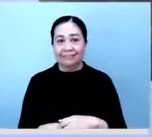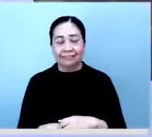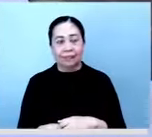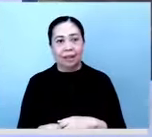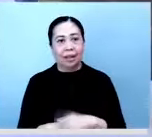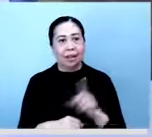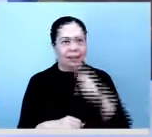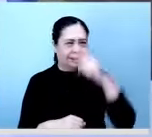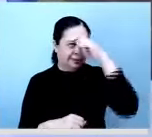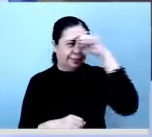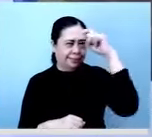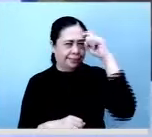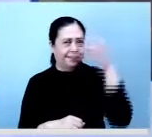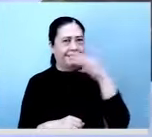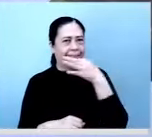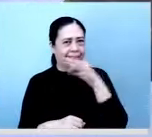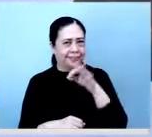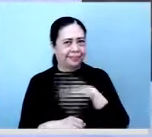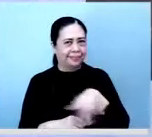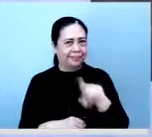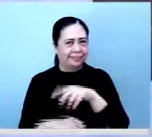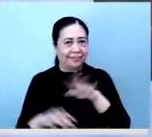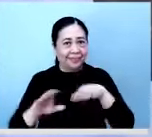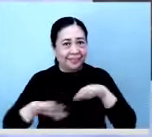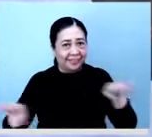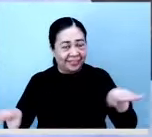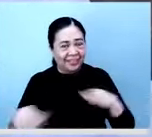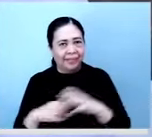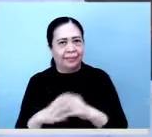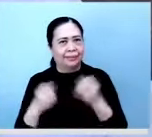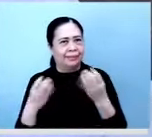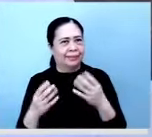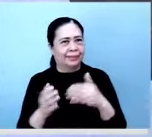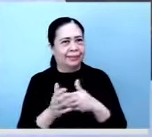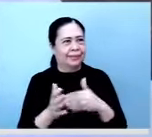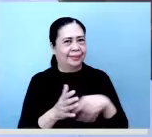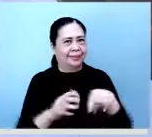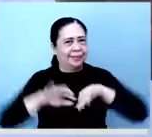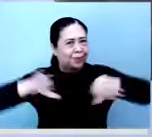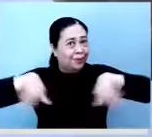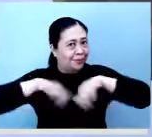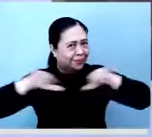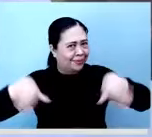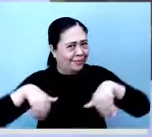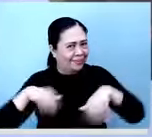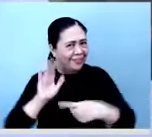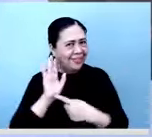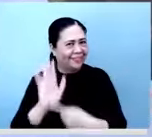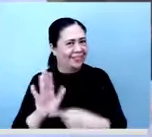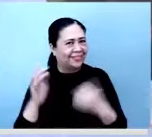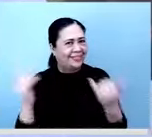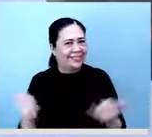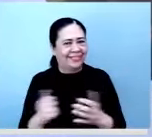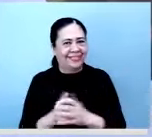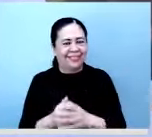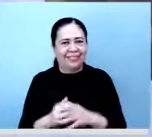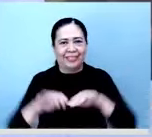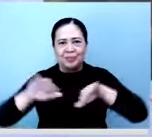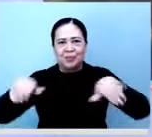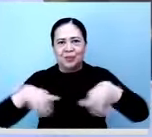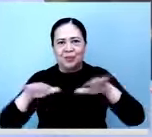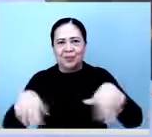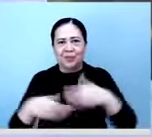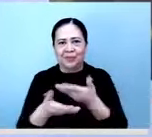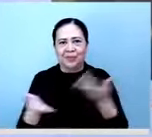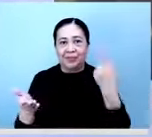ang summer sa mga paboritong season ng ating kids. Kaliwa't kanan na naman kasi ang swimming. Ibibida lang natin ngayon. Siyempre, ang swimwear para sa ating mga